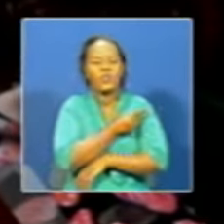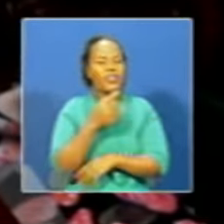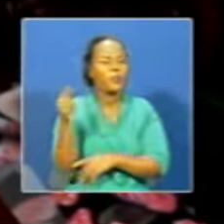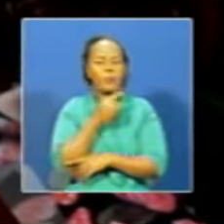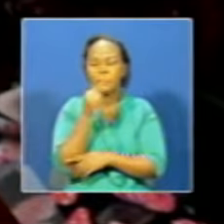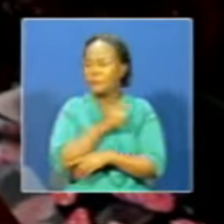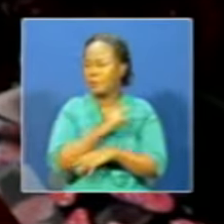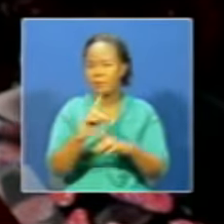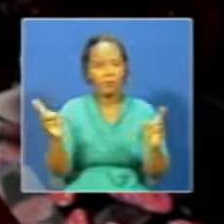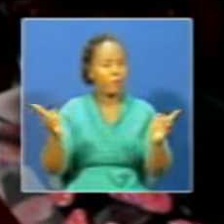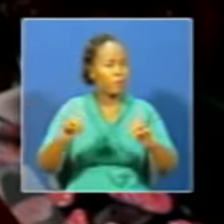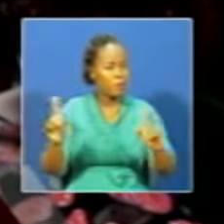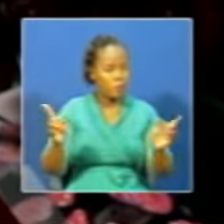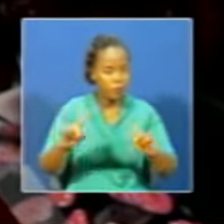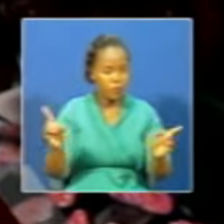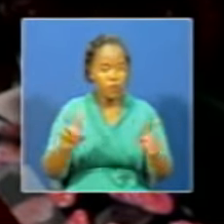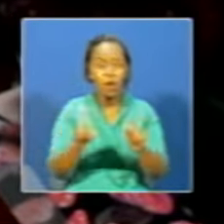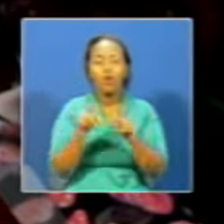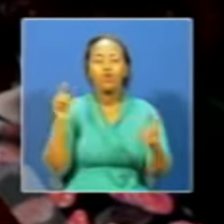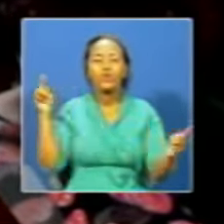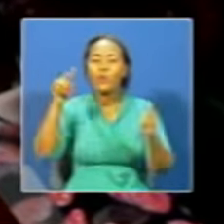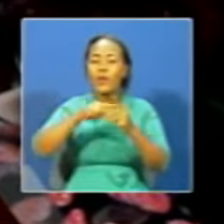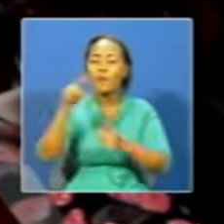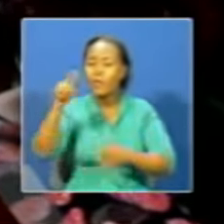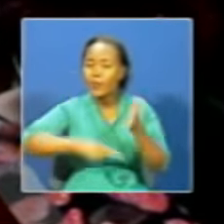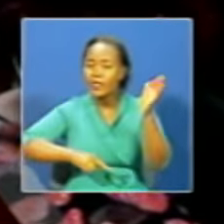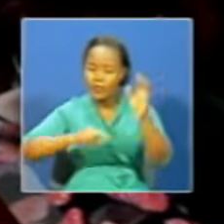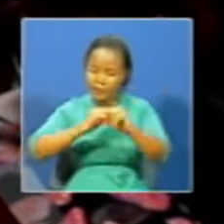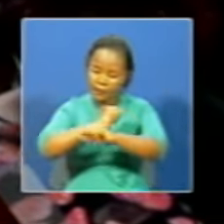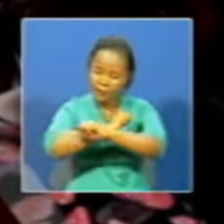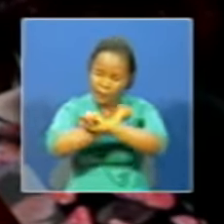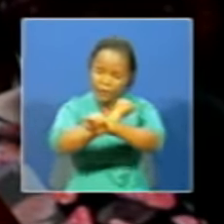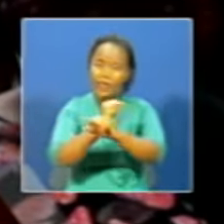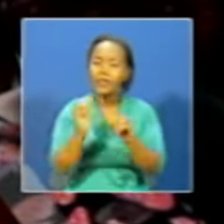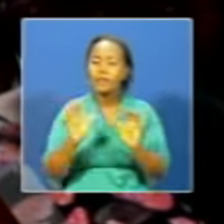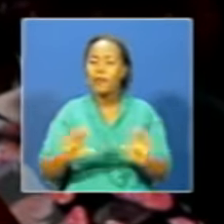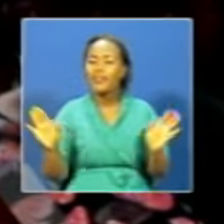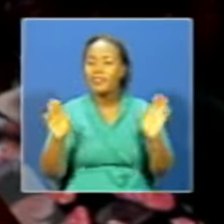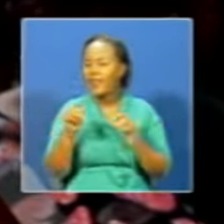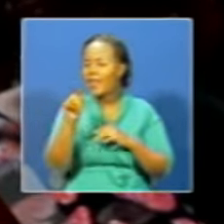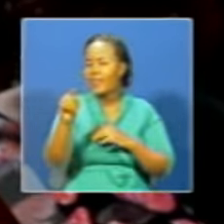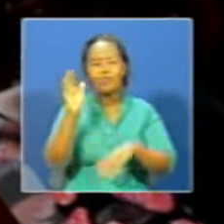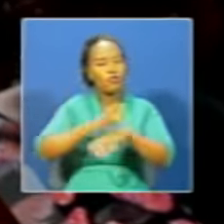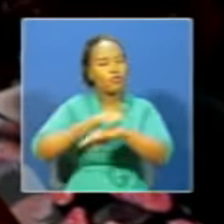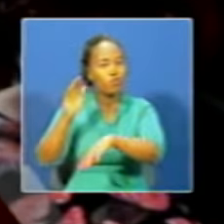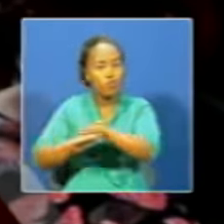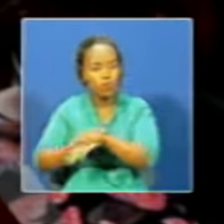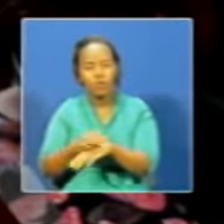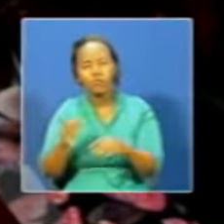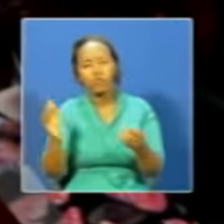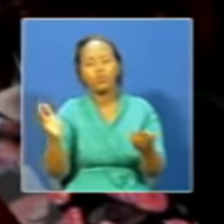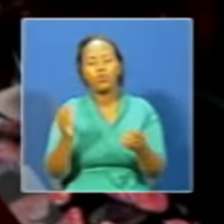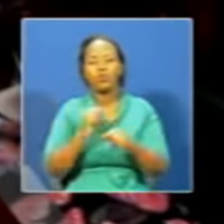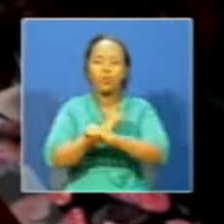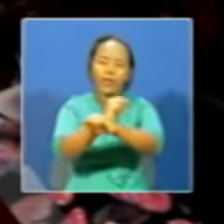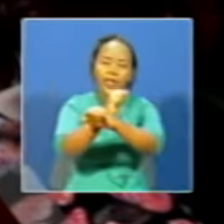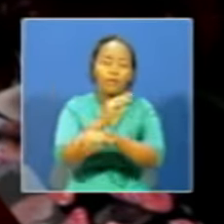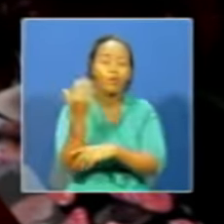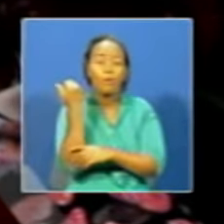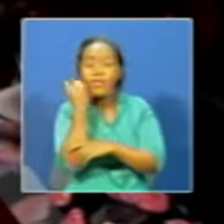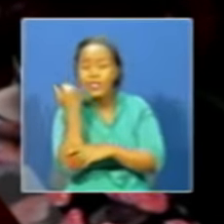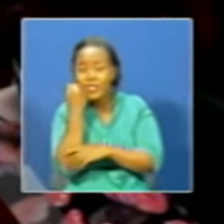is only aimed to protect. It reduces the severity of the disease. If you are